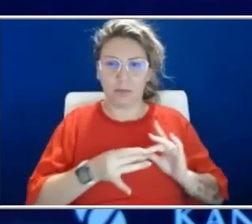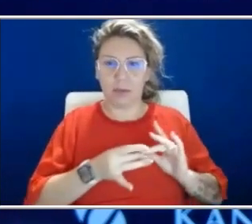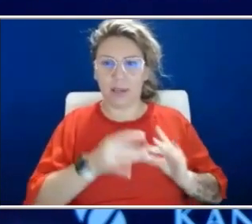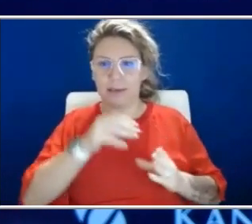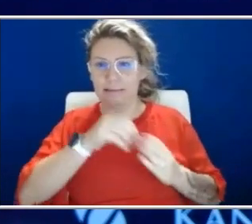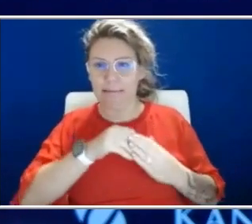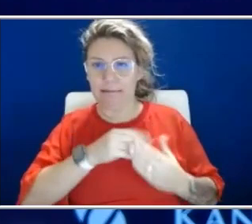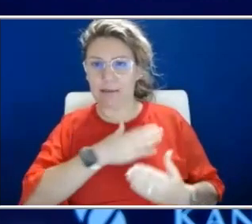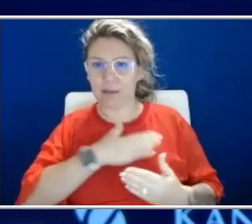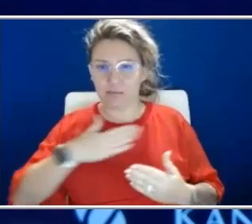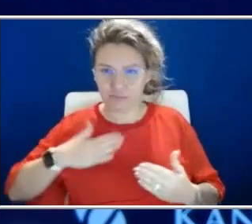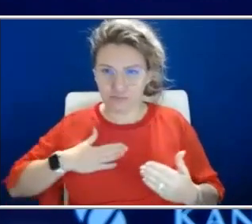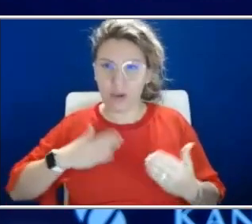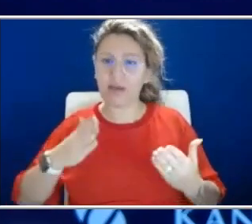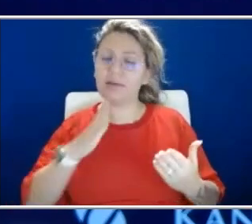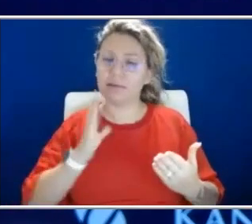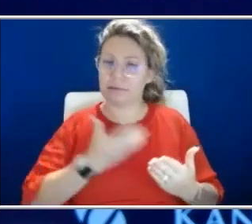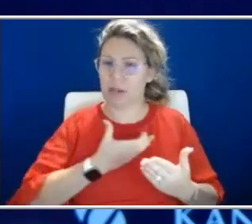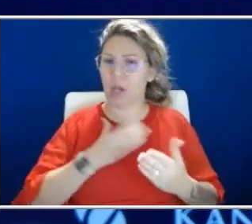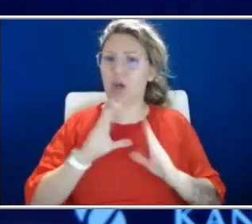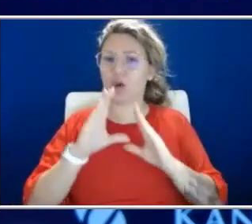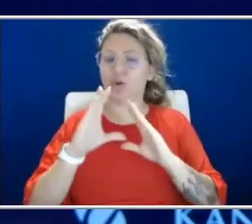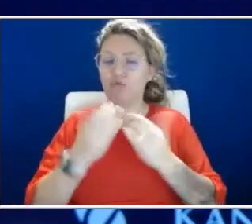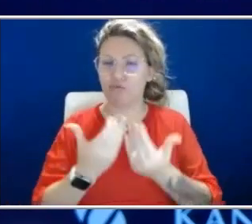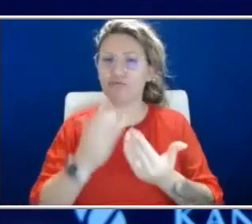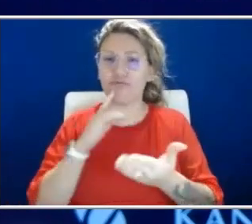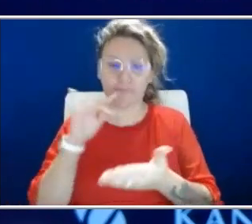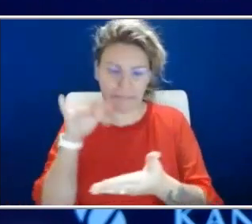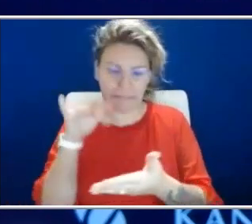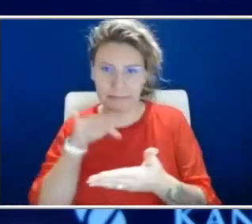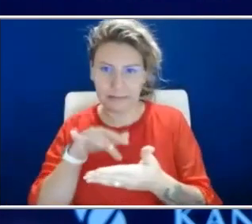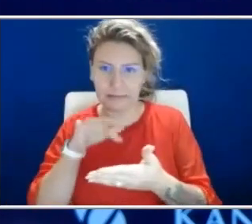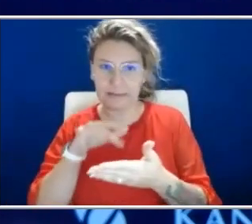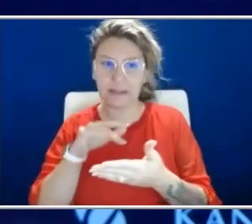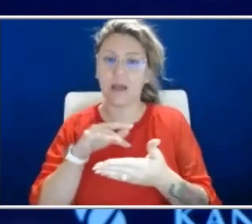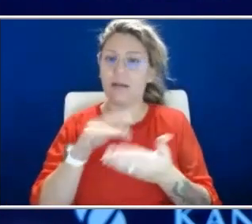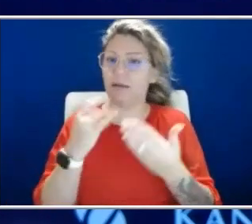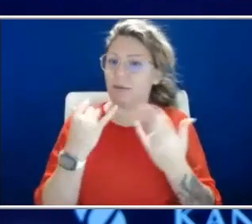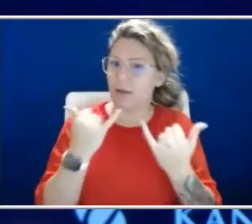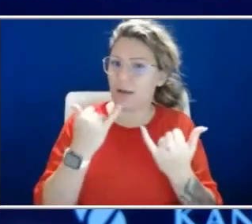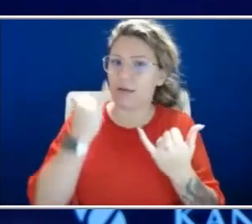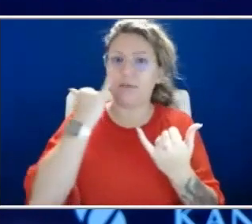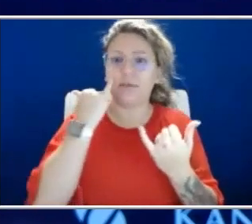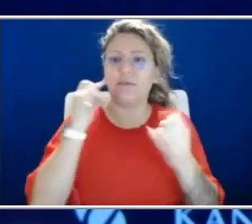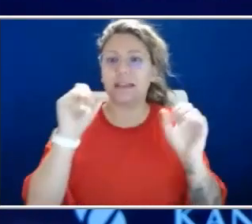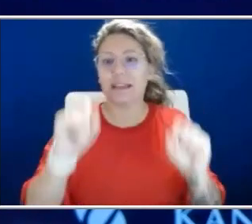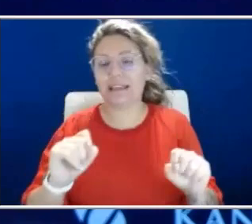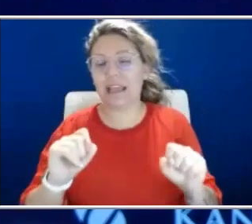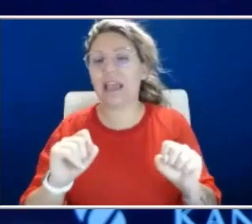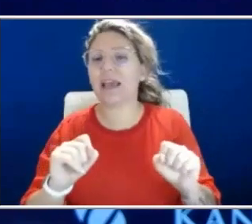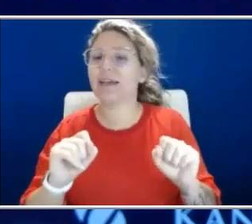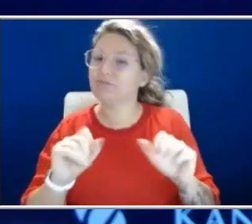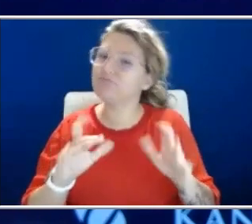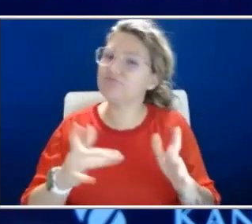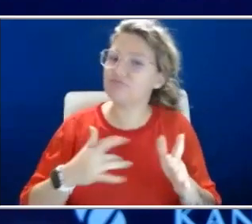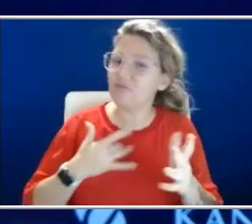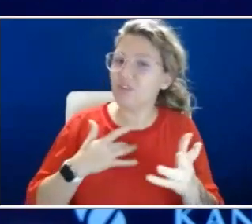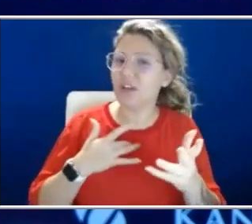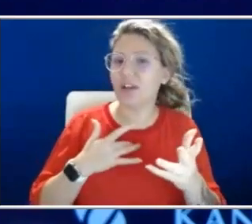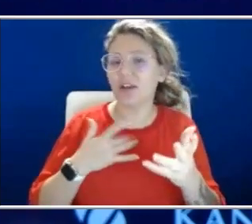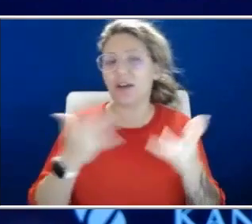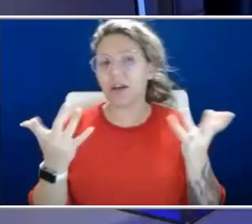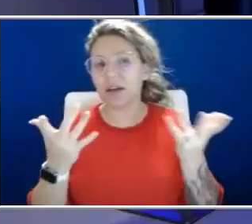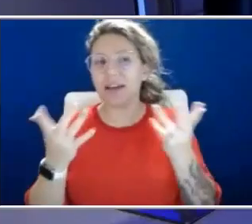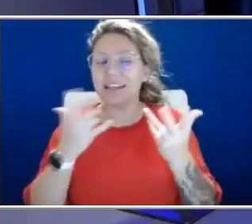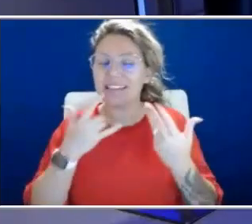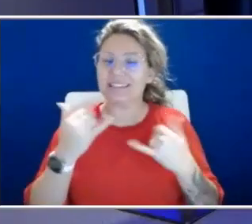group are studying that actively to see if there is the ability to restore sensation. I would say the jury's maybe still out, but it's something that